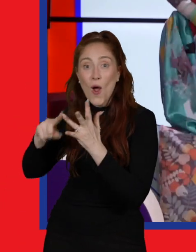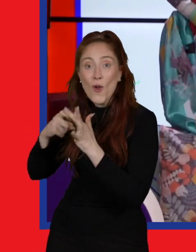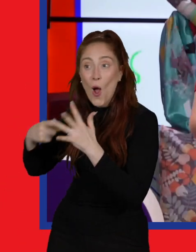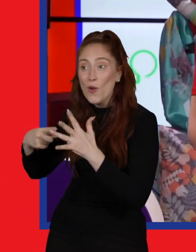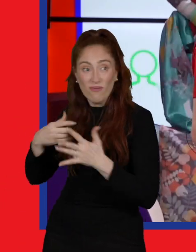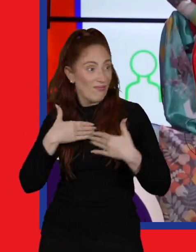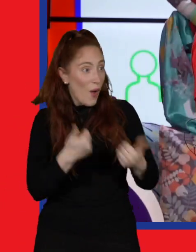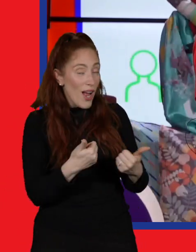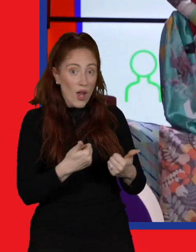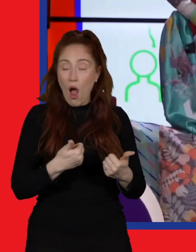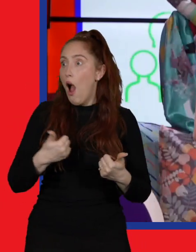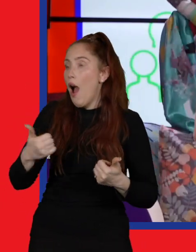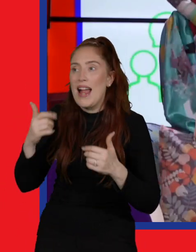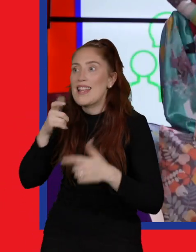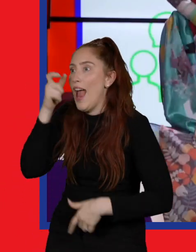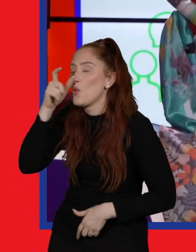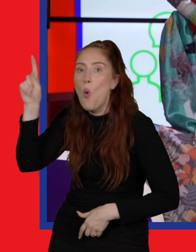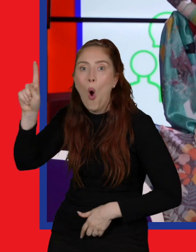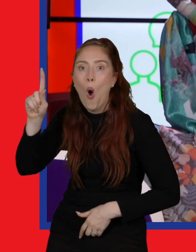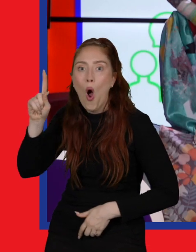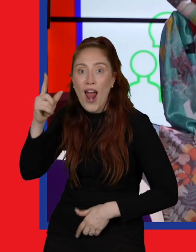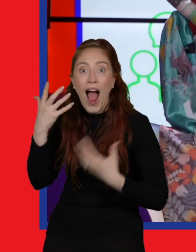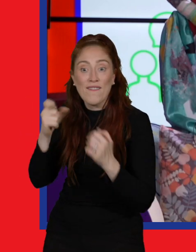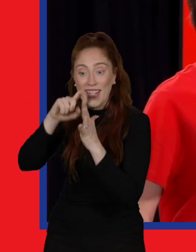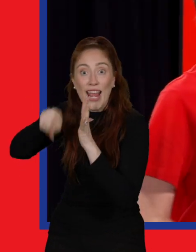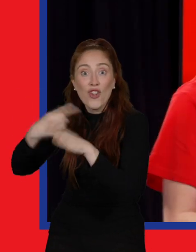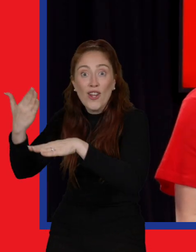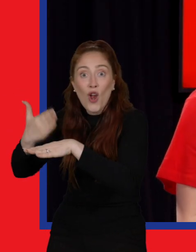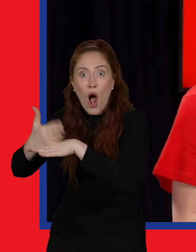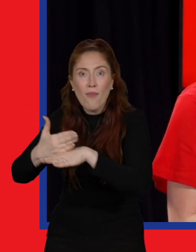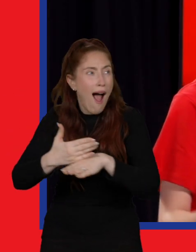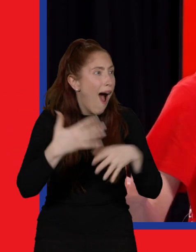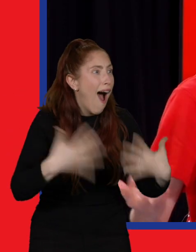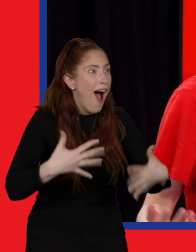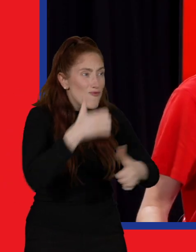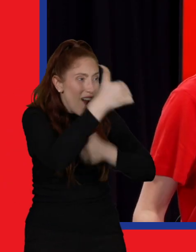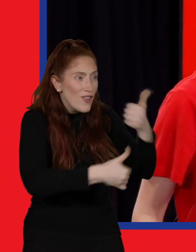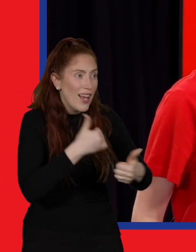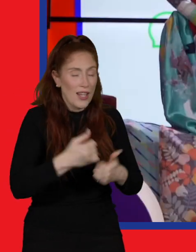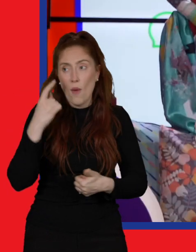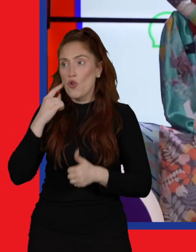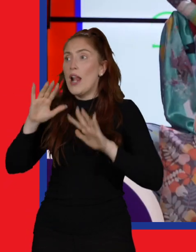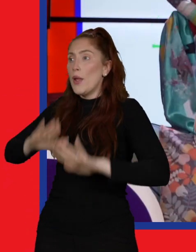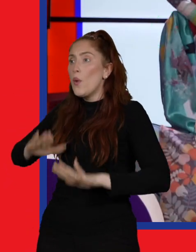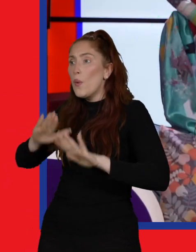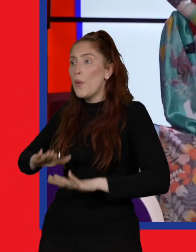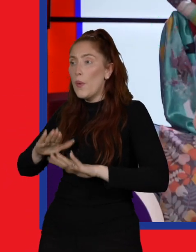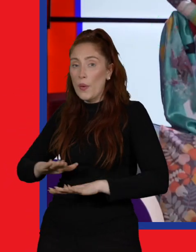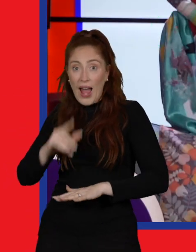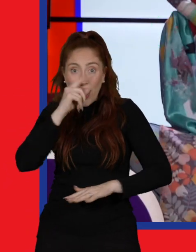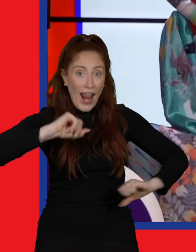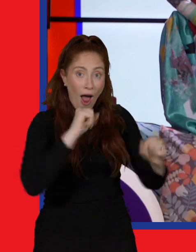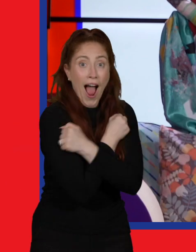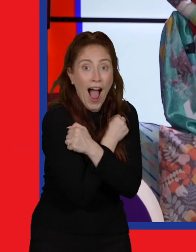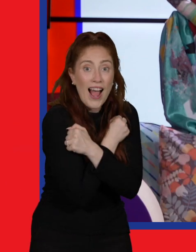you going? Great, Finn. You? Awesome, I just found out I got the DJ gig. Yes, that's unreal. Congratulations. I'm trying to stay chill. Can